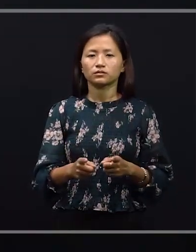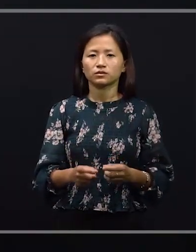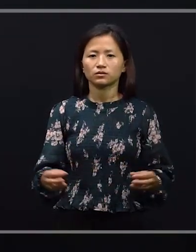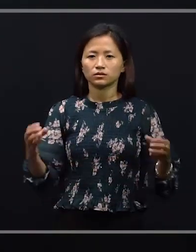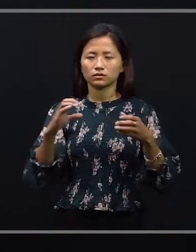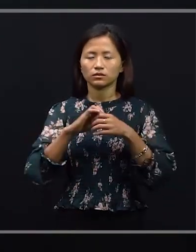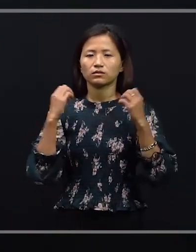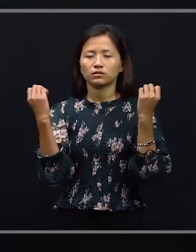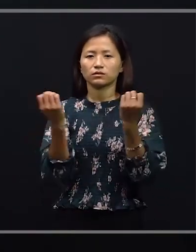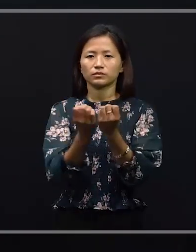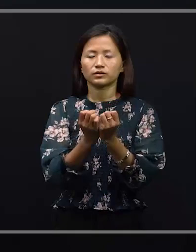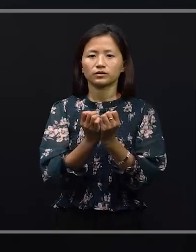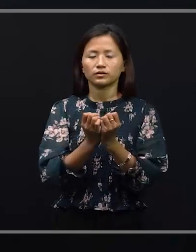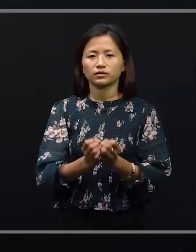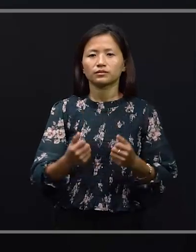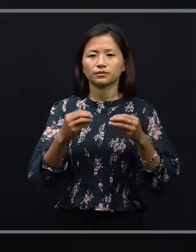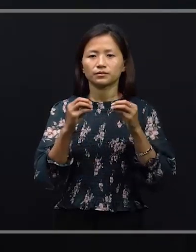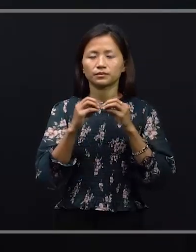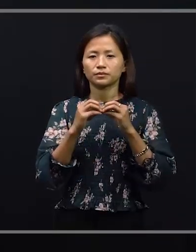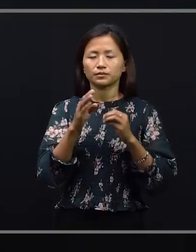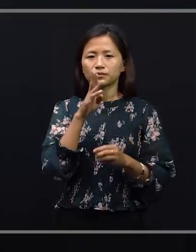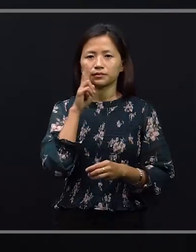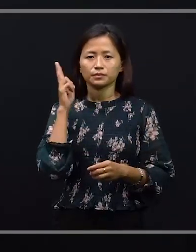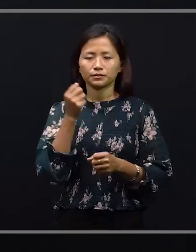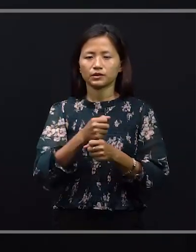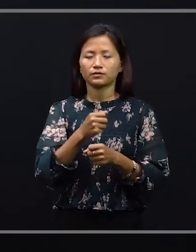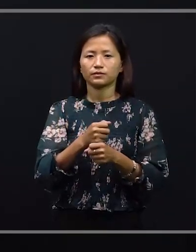British government. And in not cooperating with the British